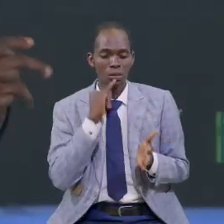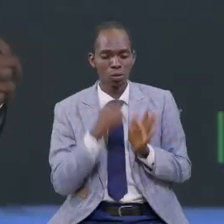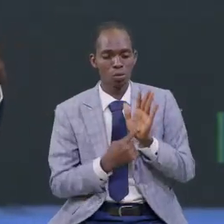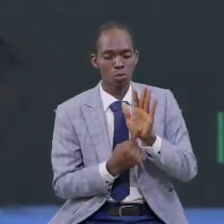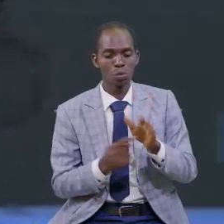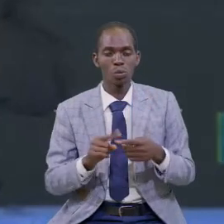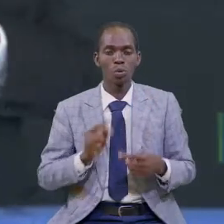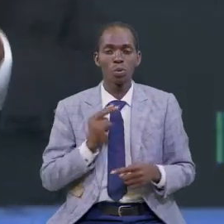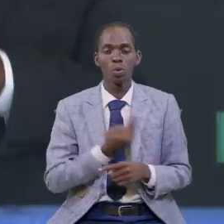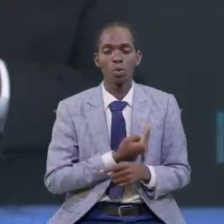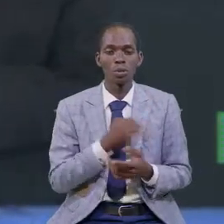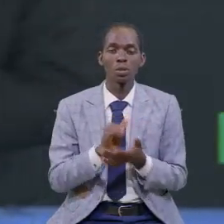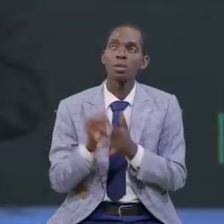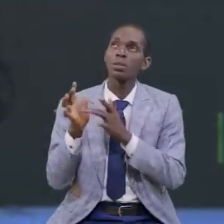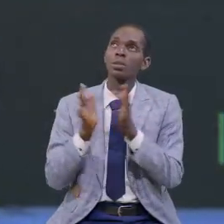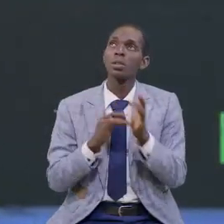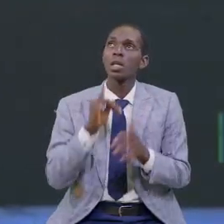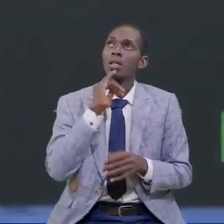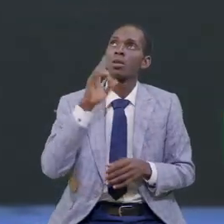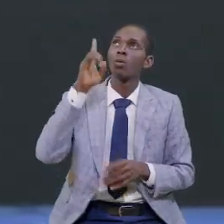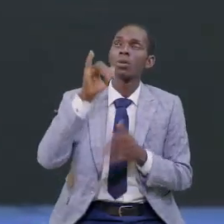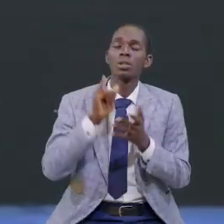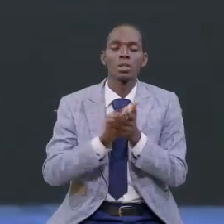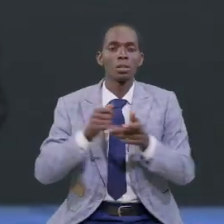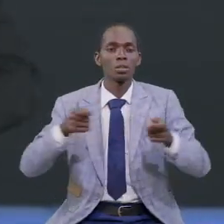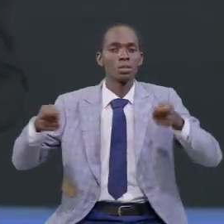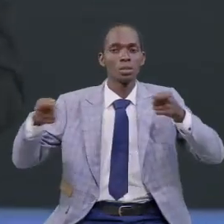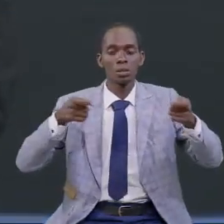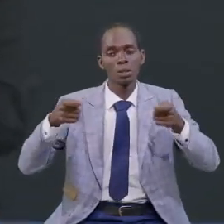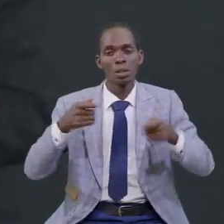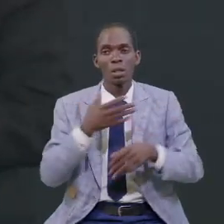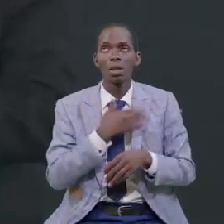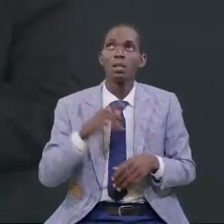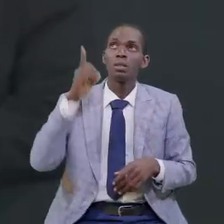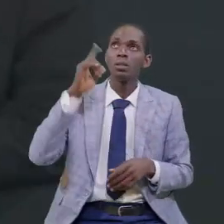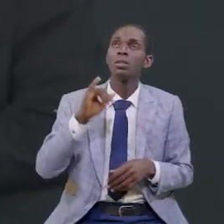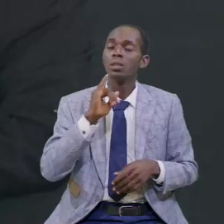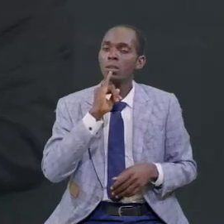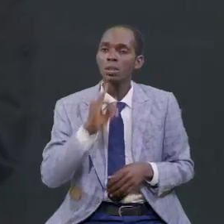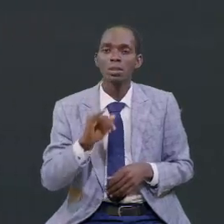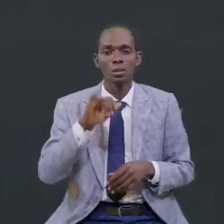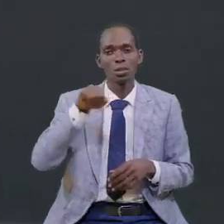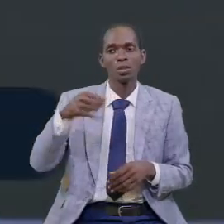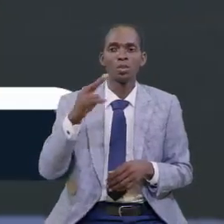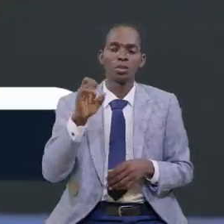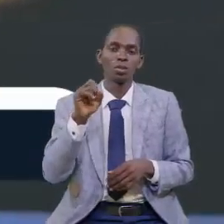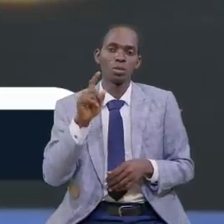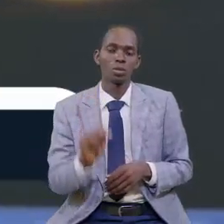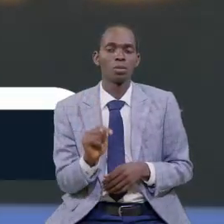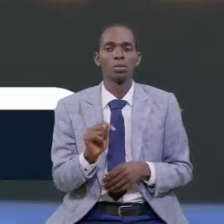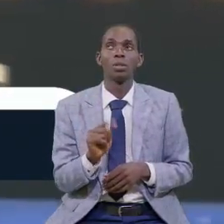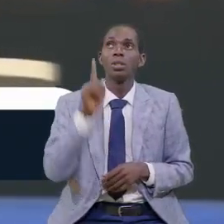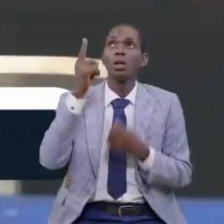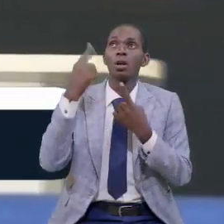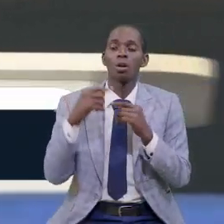that reigns, is the reigning King, and is just. He comes with love. He comes with